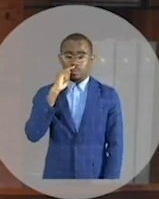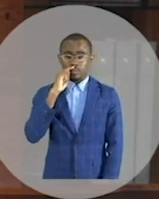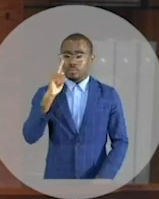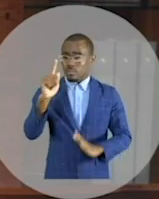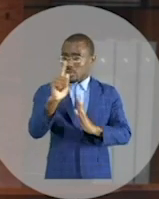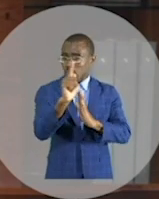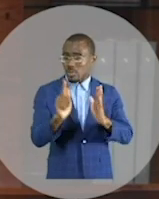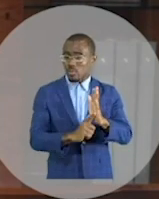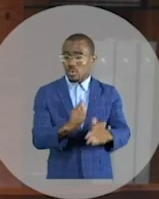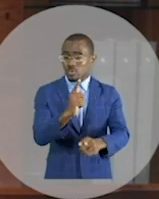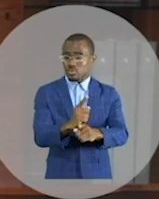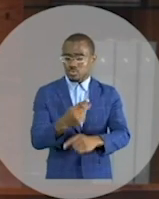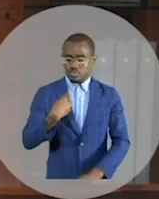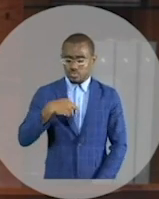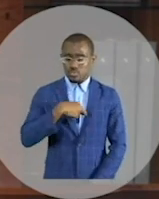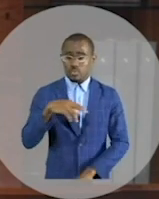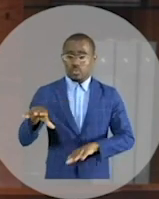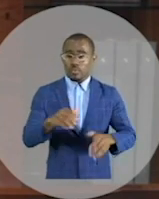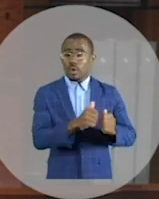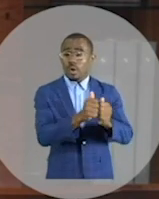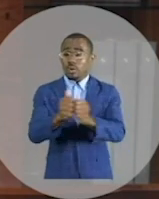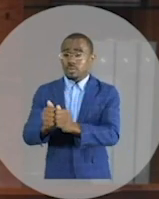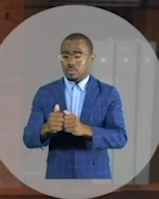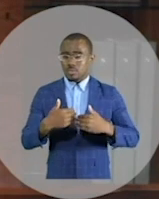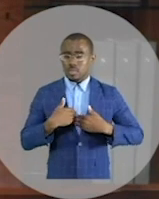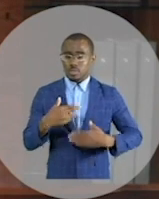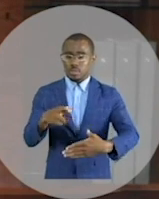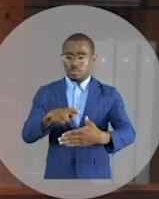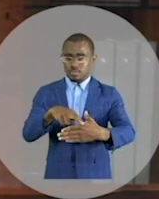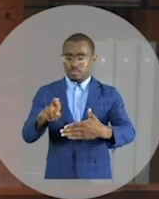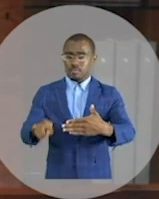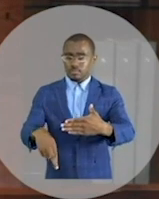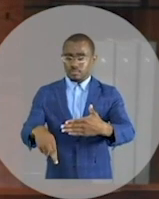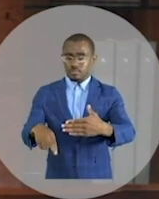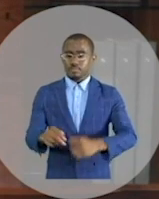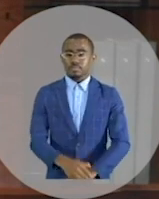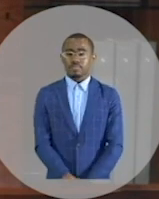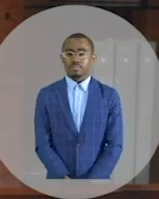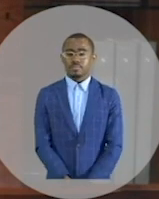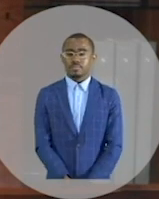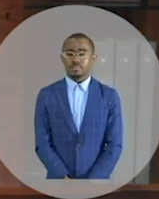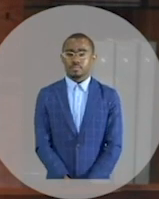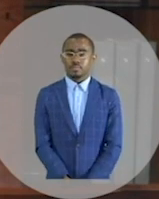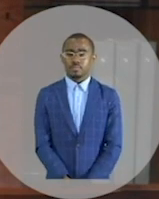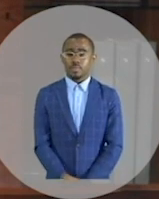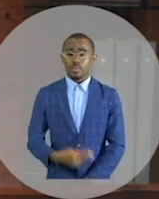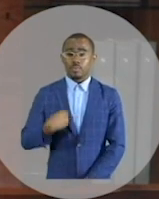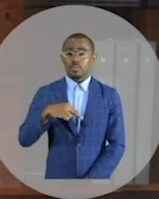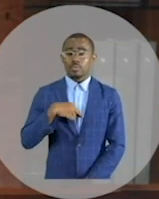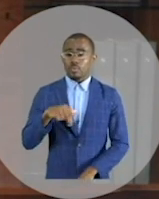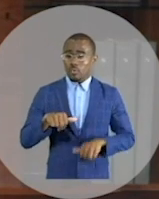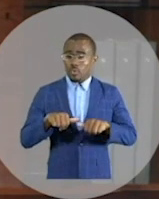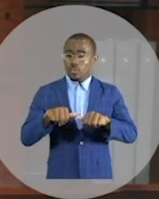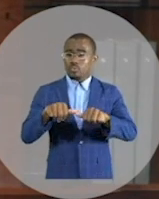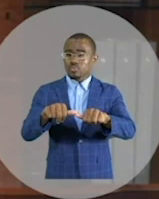Ambitious reforms carried out together will bear fruit. They will even be continued and intensified in order to fulfill our